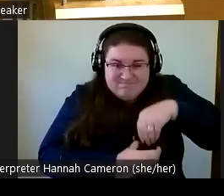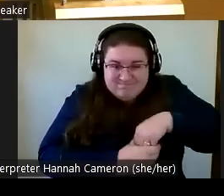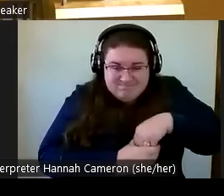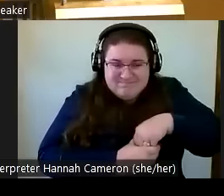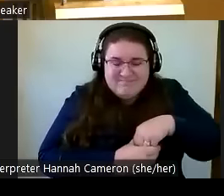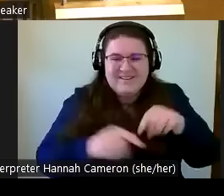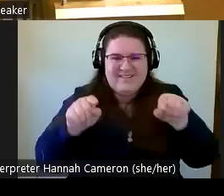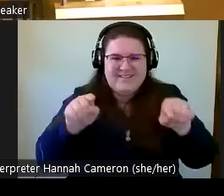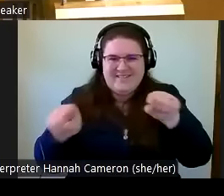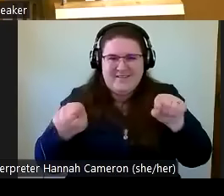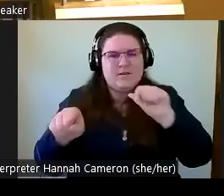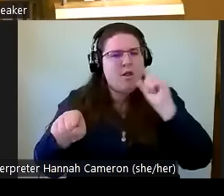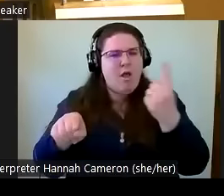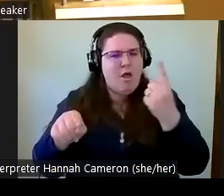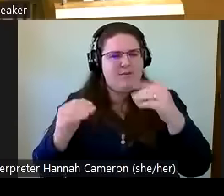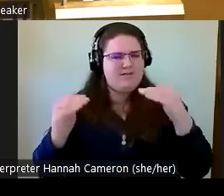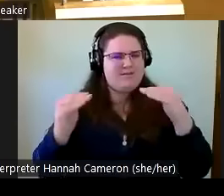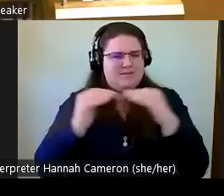make a difference.